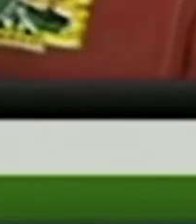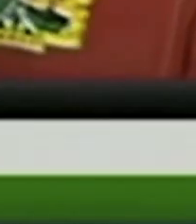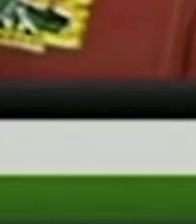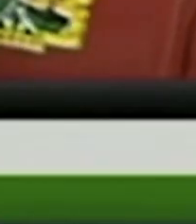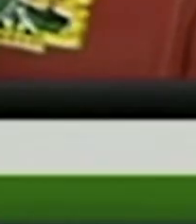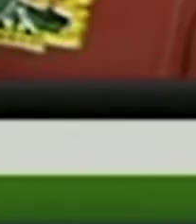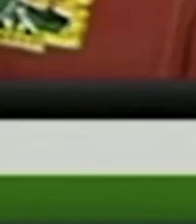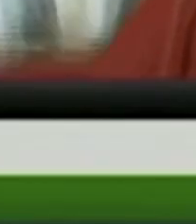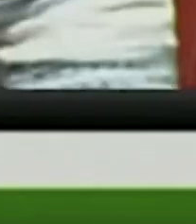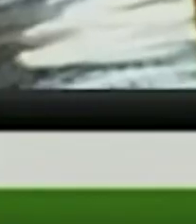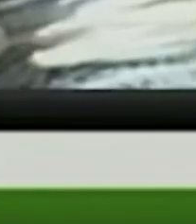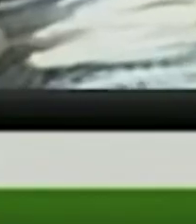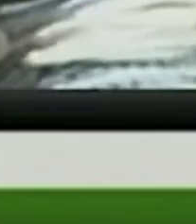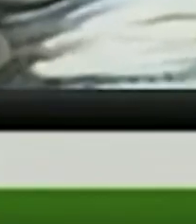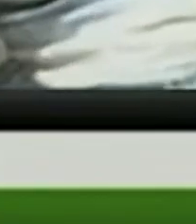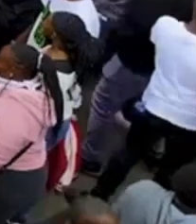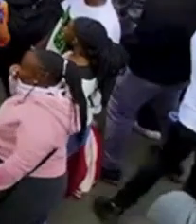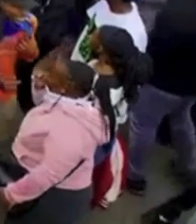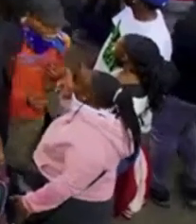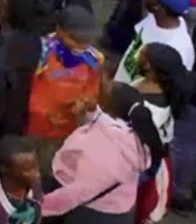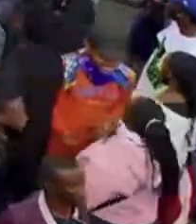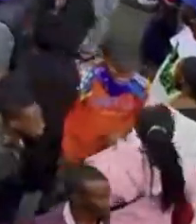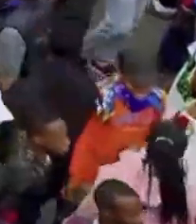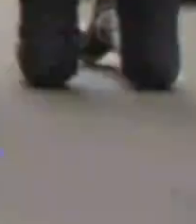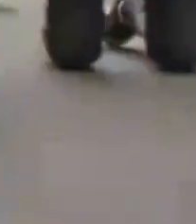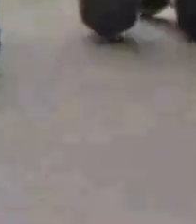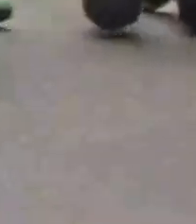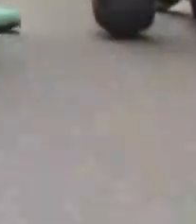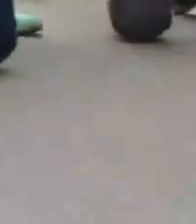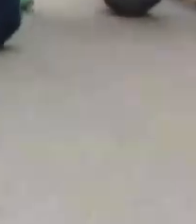go and tax men innerwears.